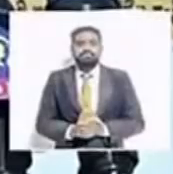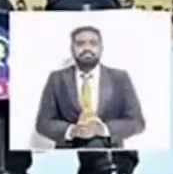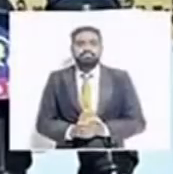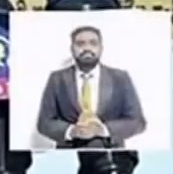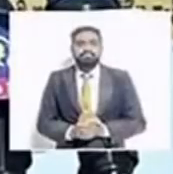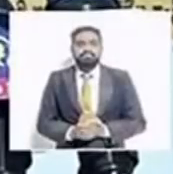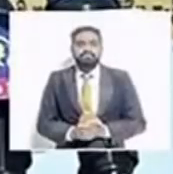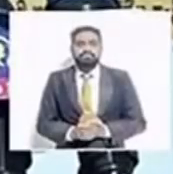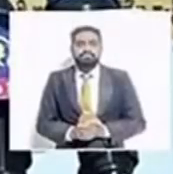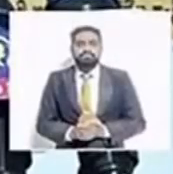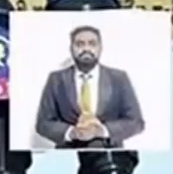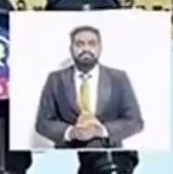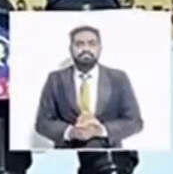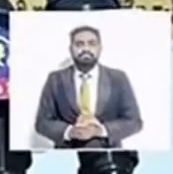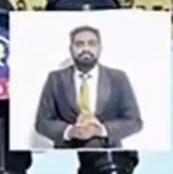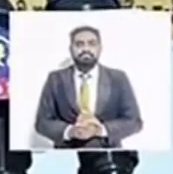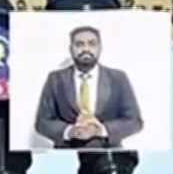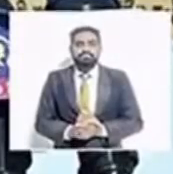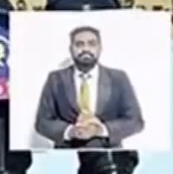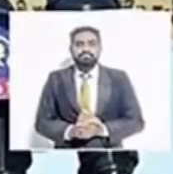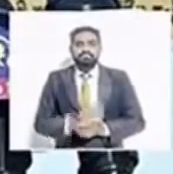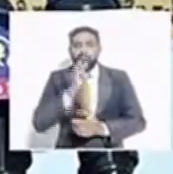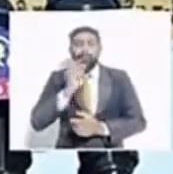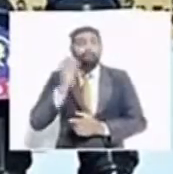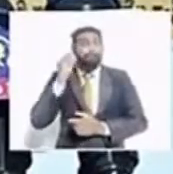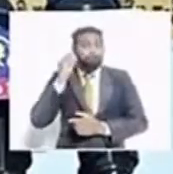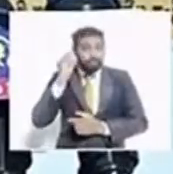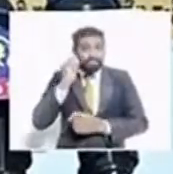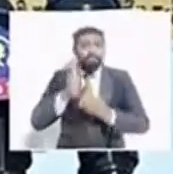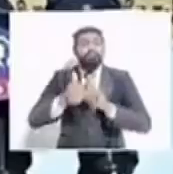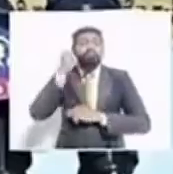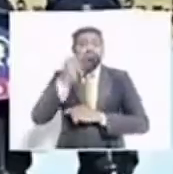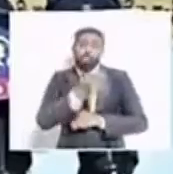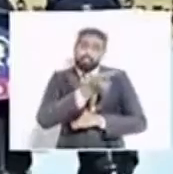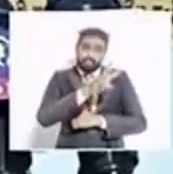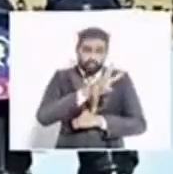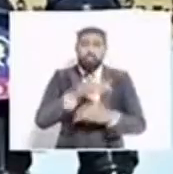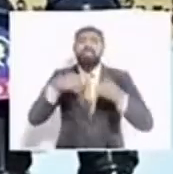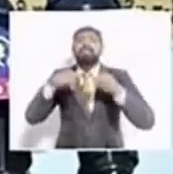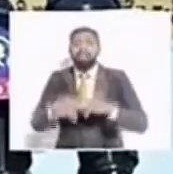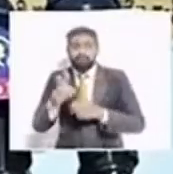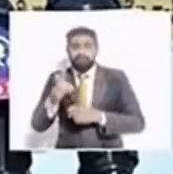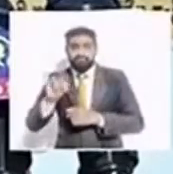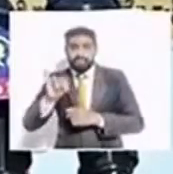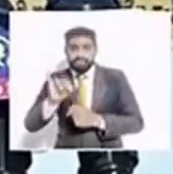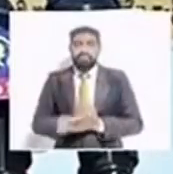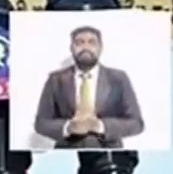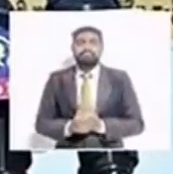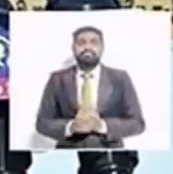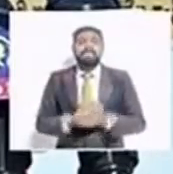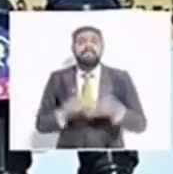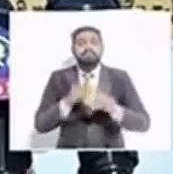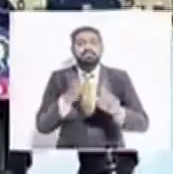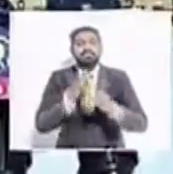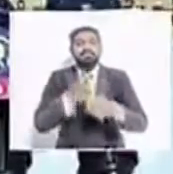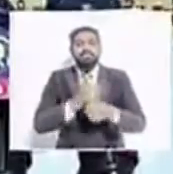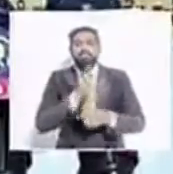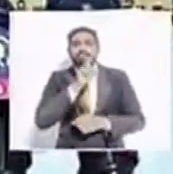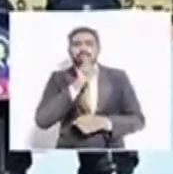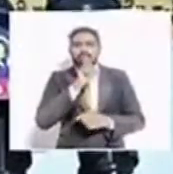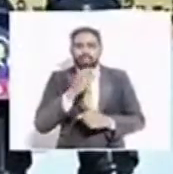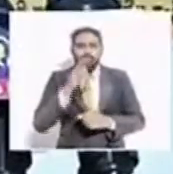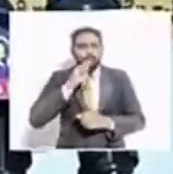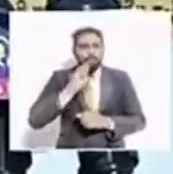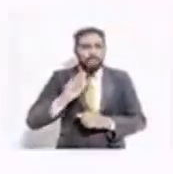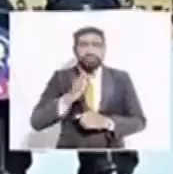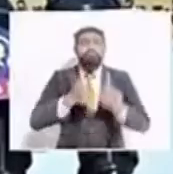Rupial. The egg that cost 13 rupees is now sold at 26 rupees. A kilogram of chicken, which was 450 rupees, is now sold